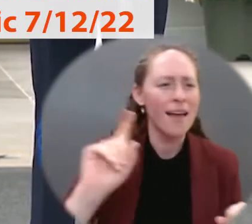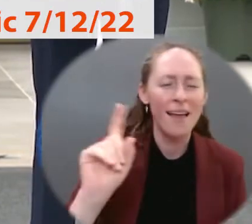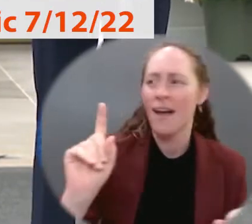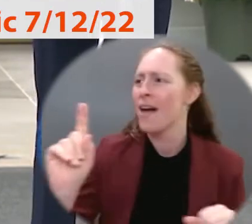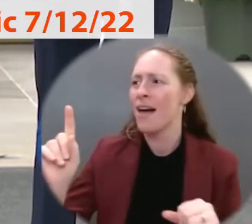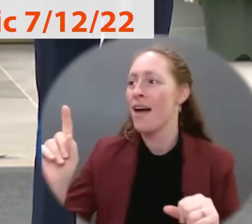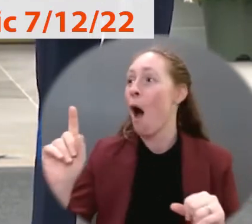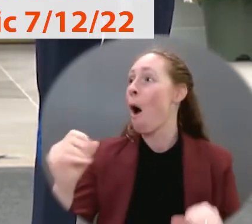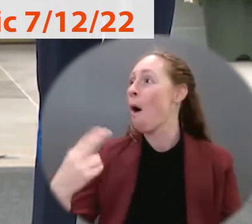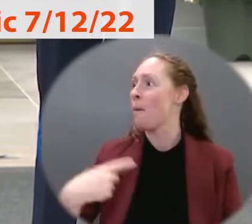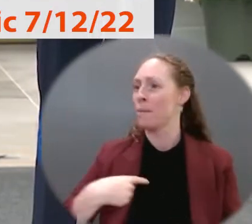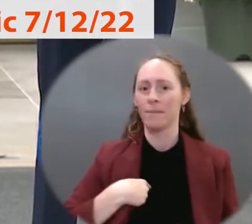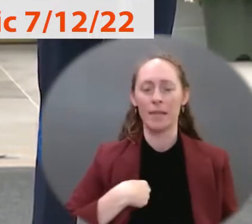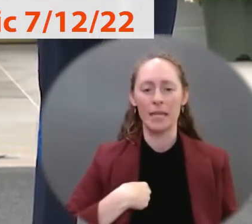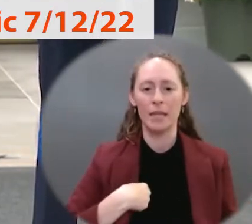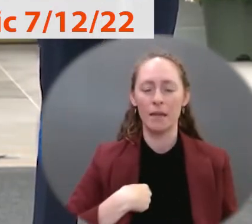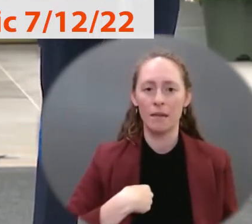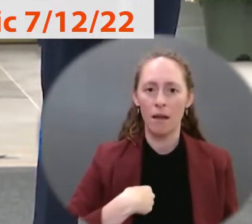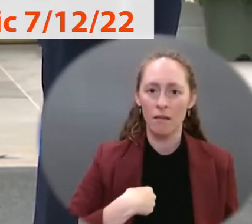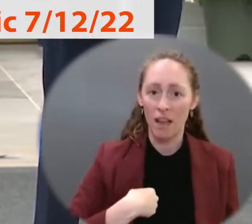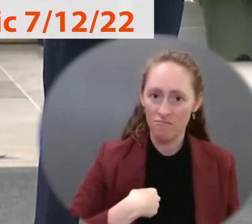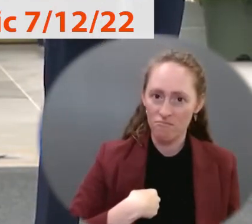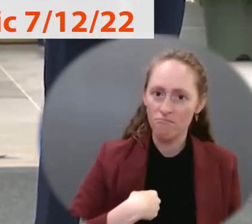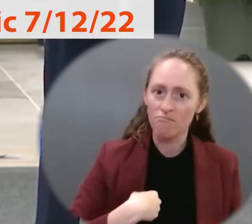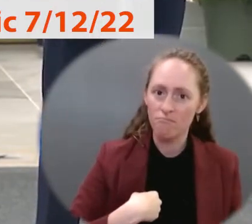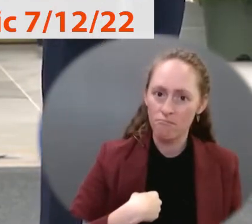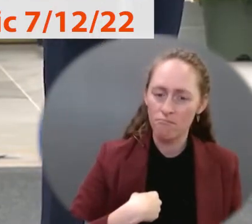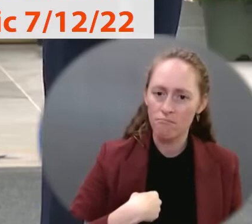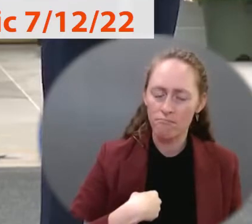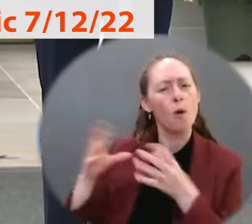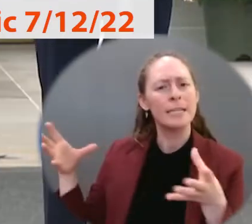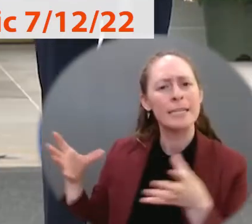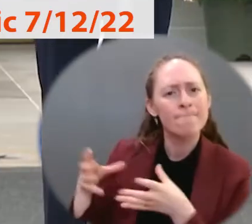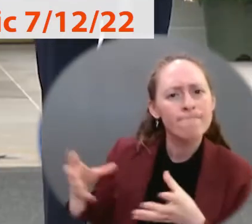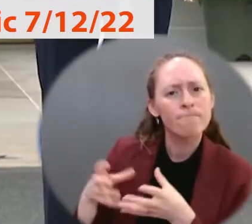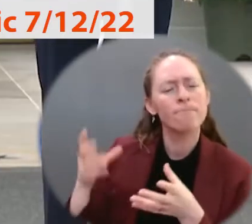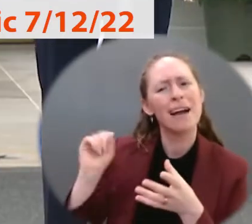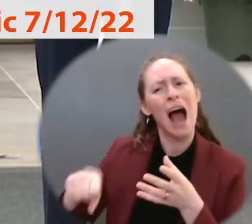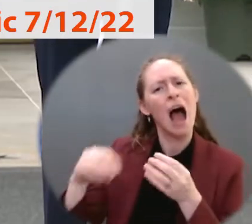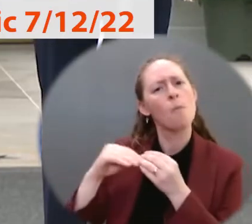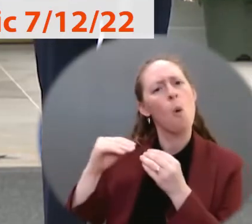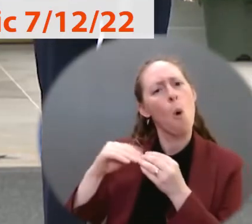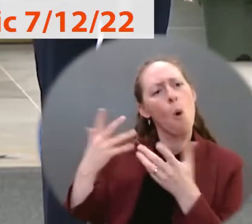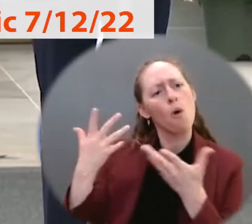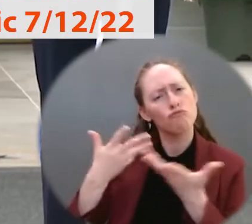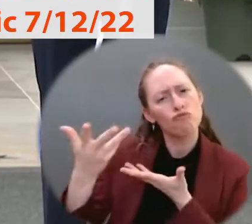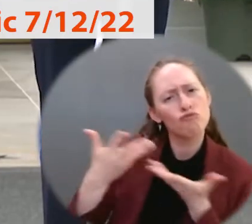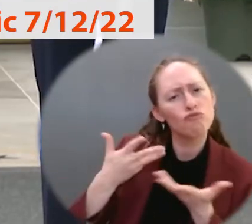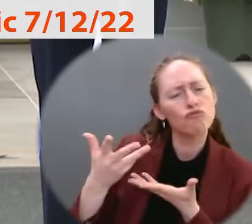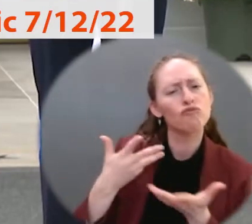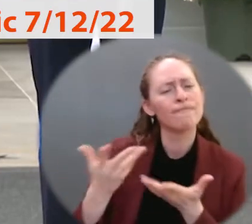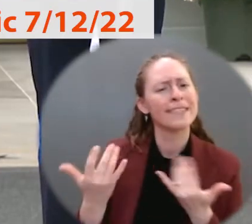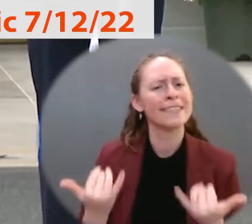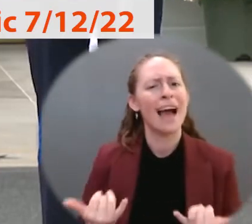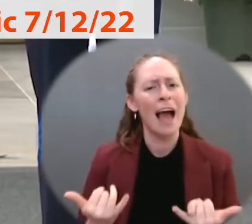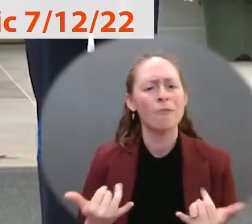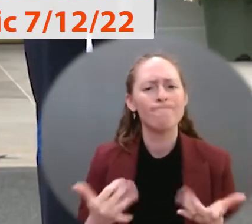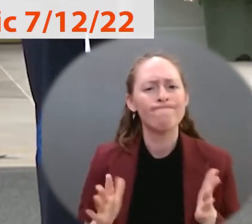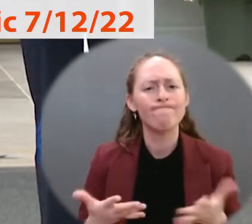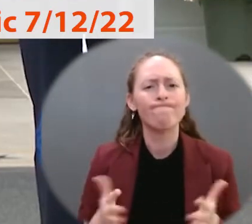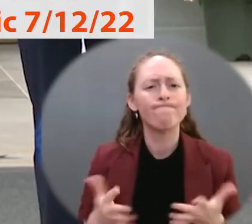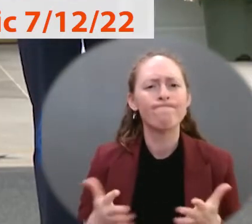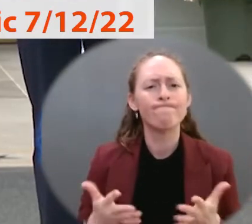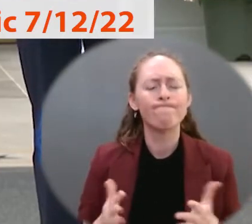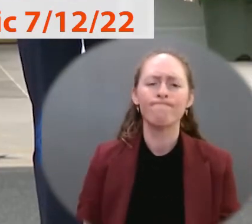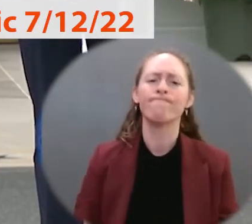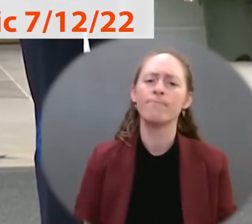I'm Jill Biden's husband and proud of it. The thing that I'm going to worry you about is that they said you can work the